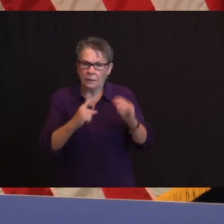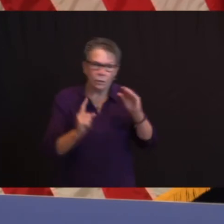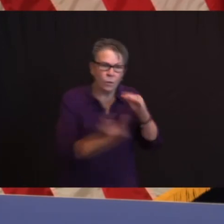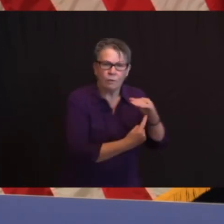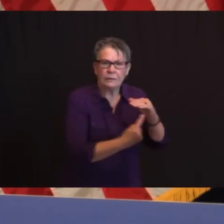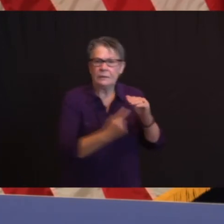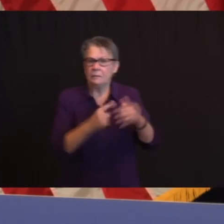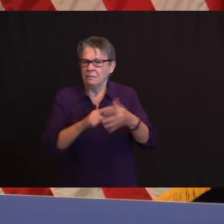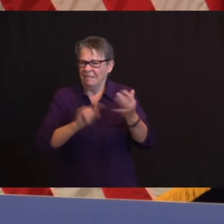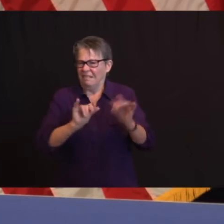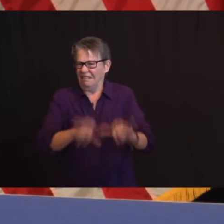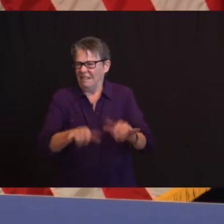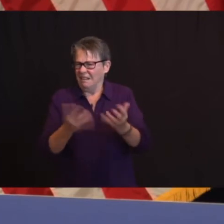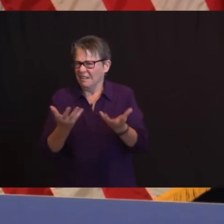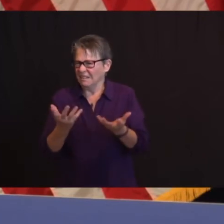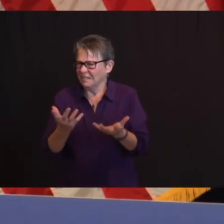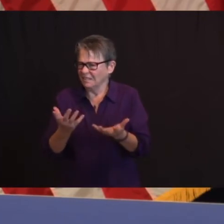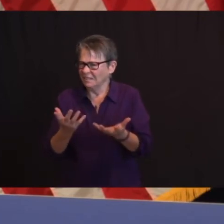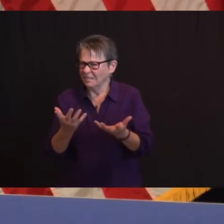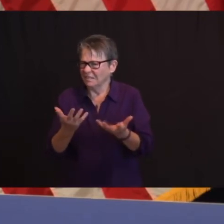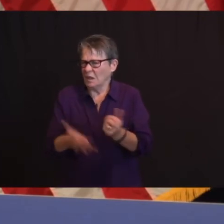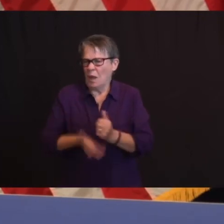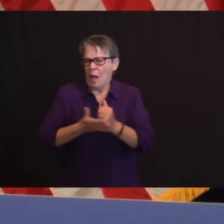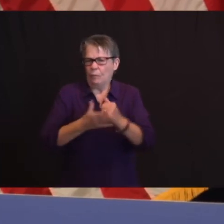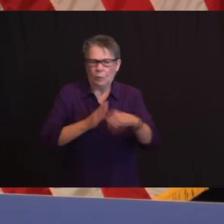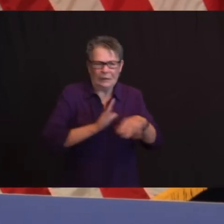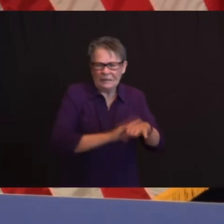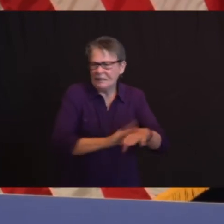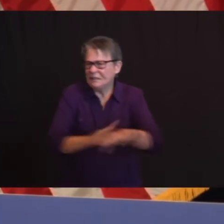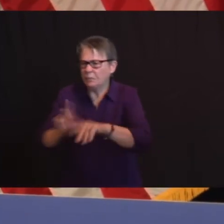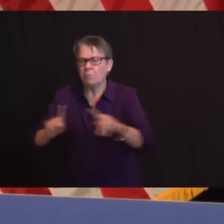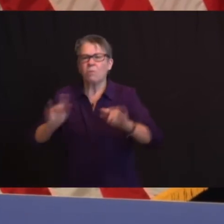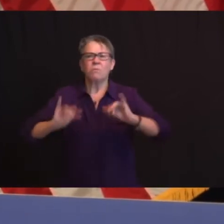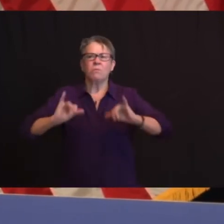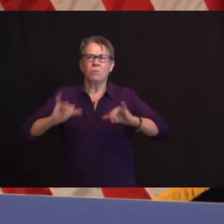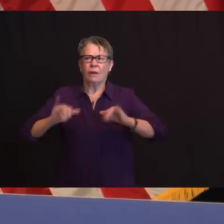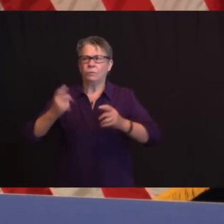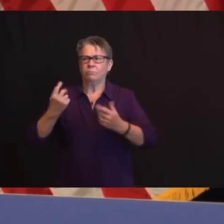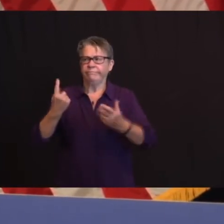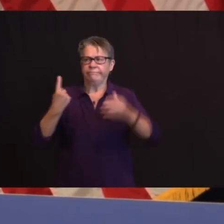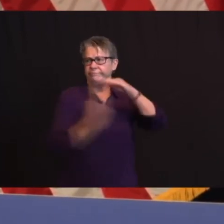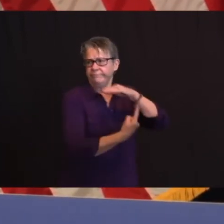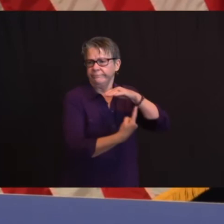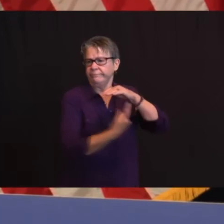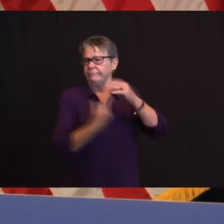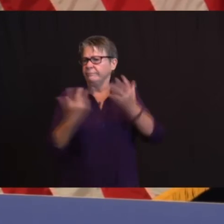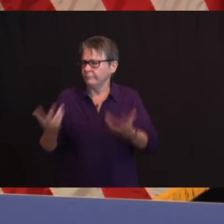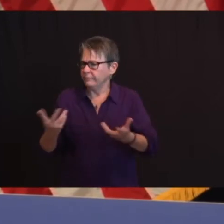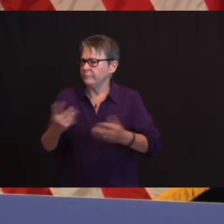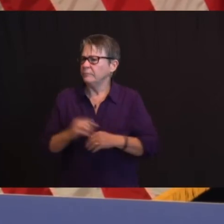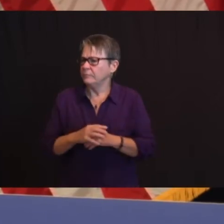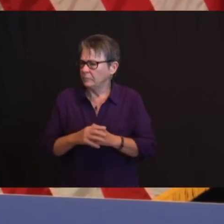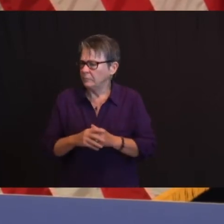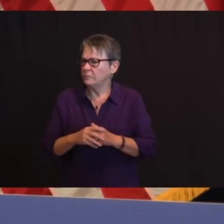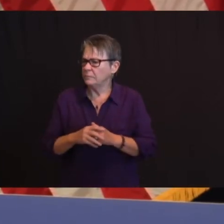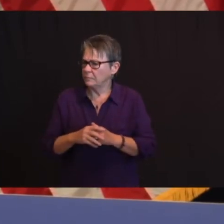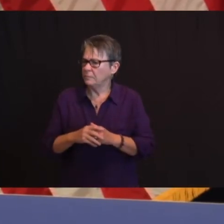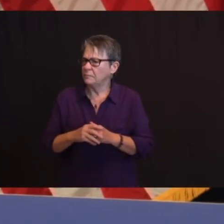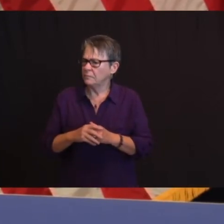imparted to local health departments earlier this week. And Tina, now that you're on stage, please stay on center stage for a second.